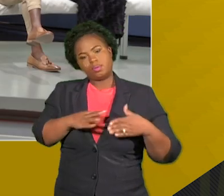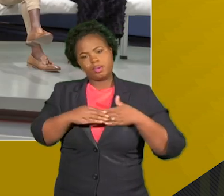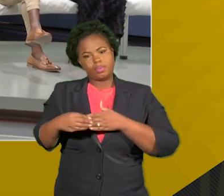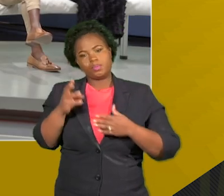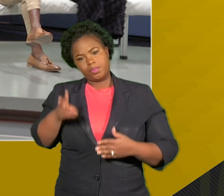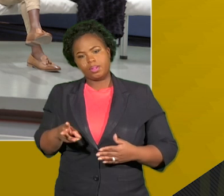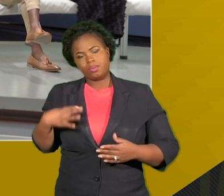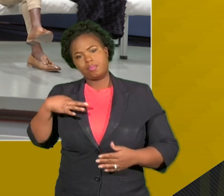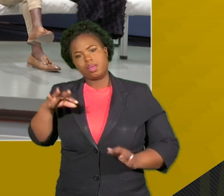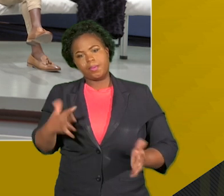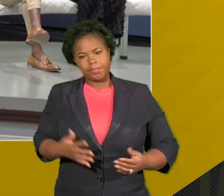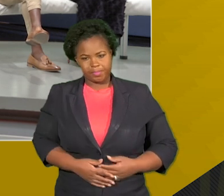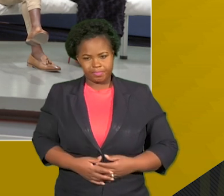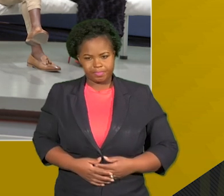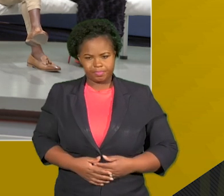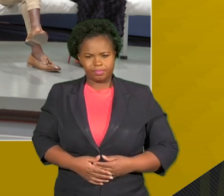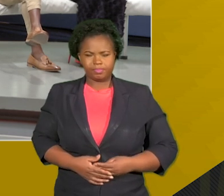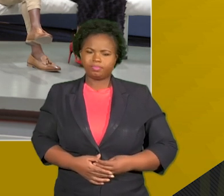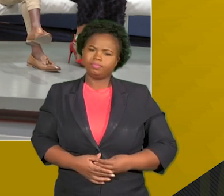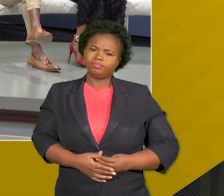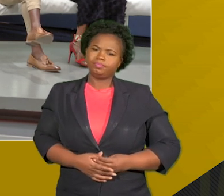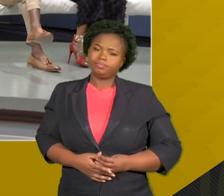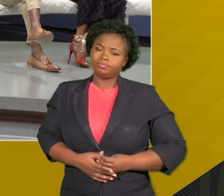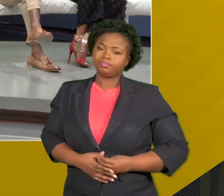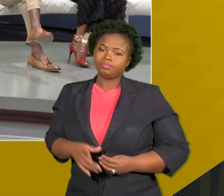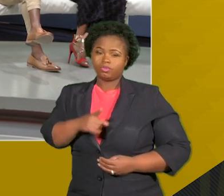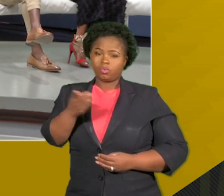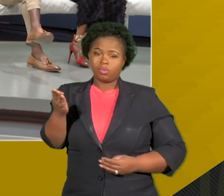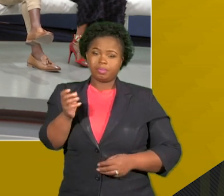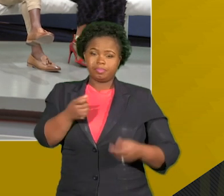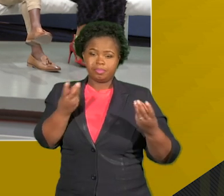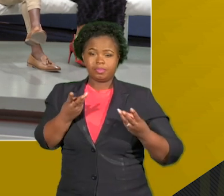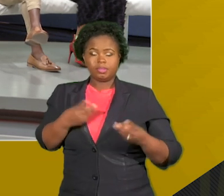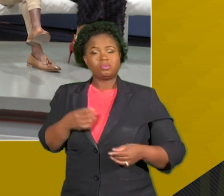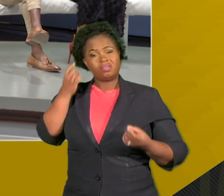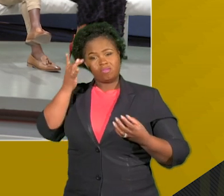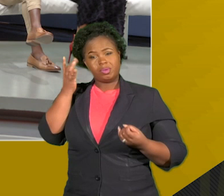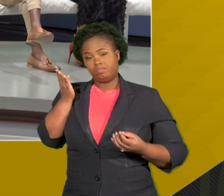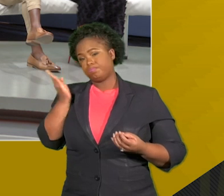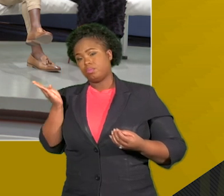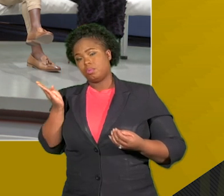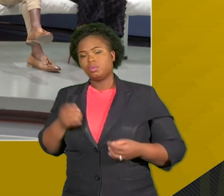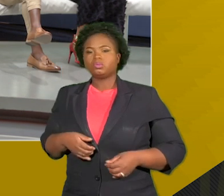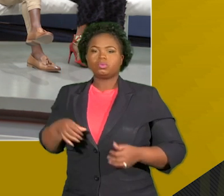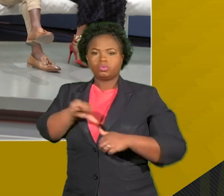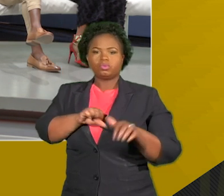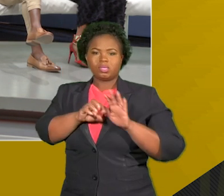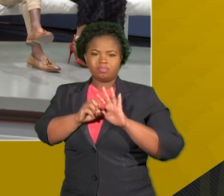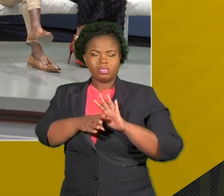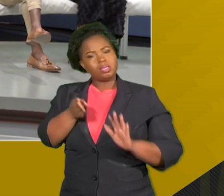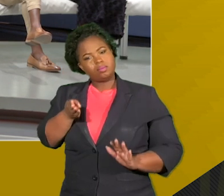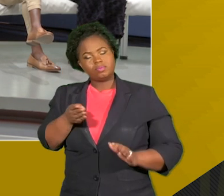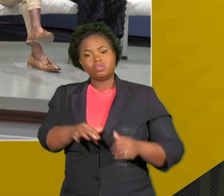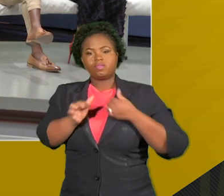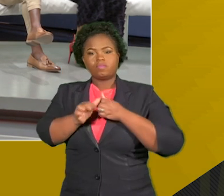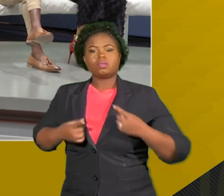in terms of how you apply for funding. Just a note nje kuwonke umuntu ekhaya, wonke ama details wabantu esinabo njengamanje uzowathola na social media if you